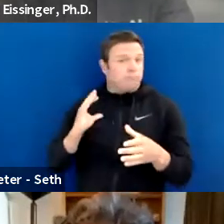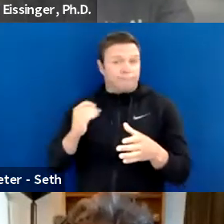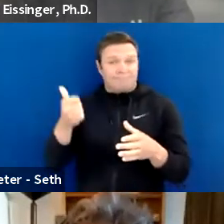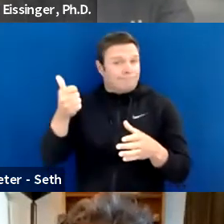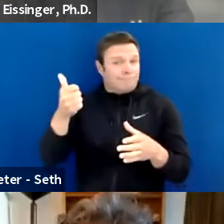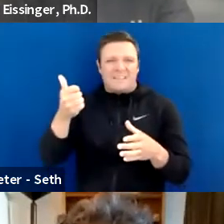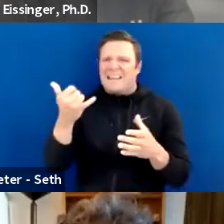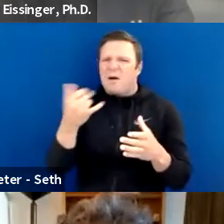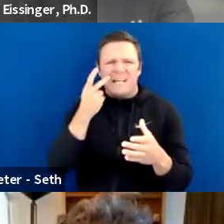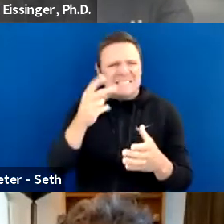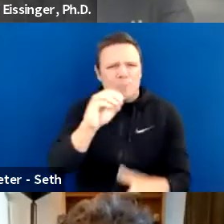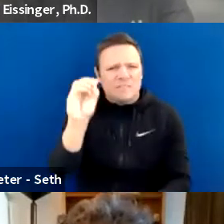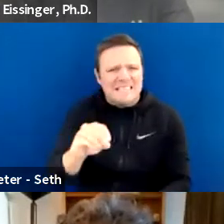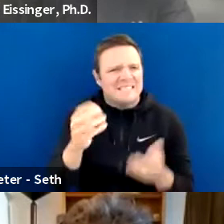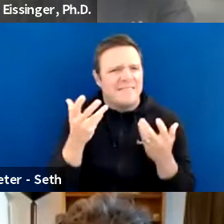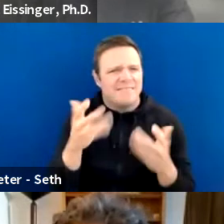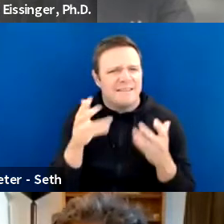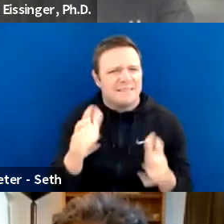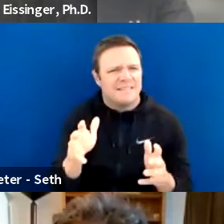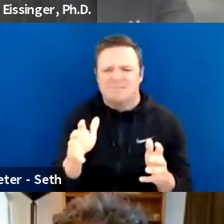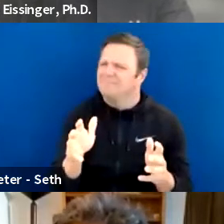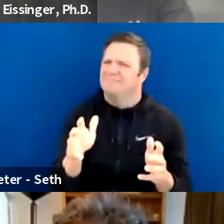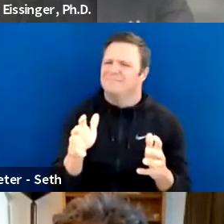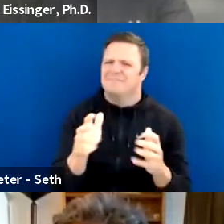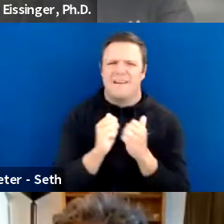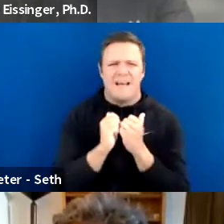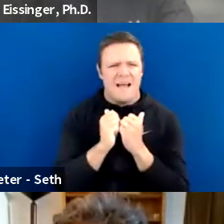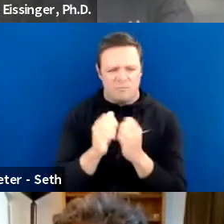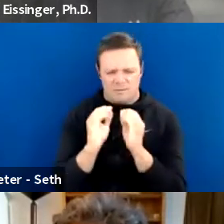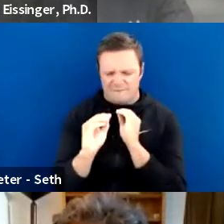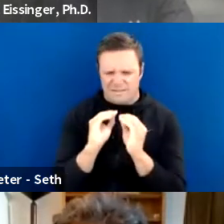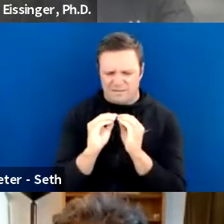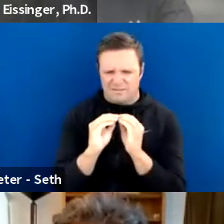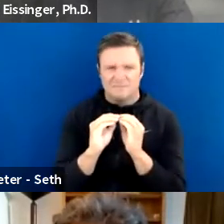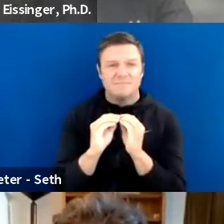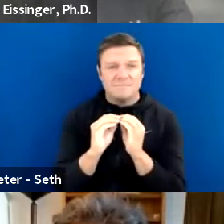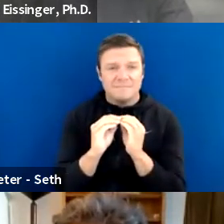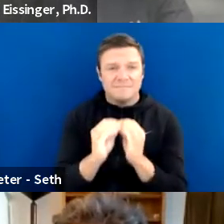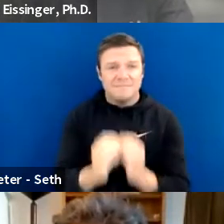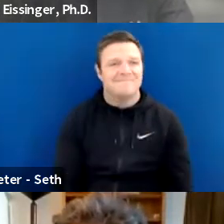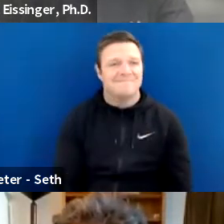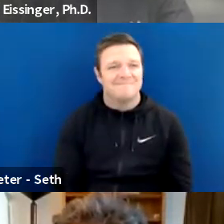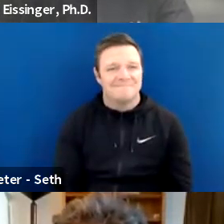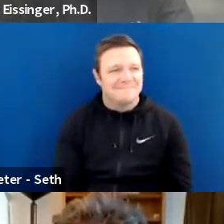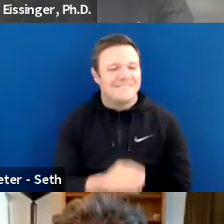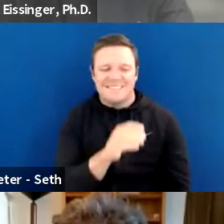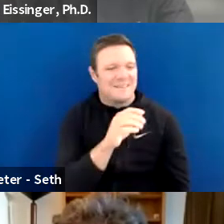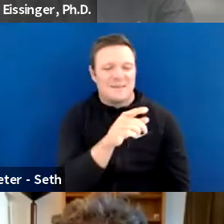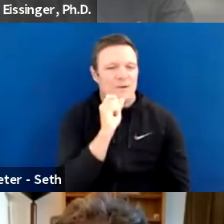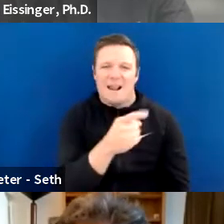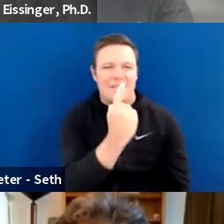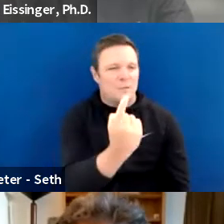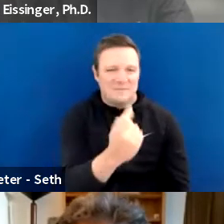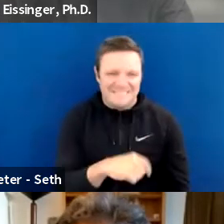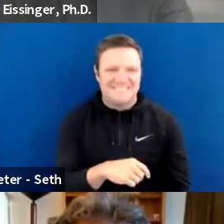is a percentage, and I'm not quite sure how to fix that. And you're not alone in that, Chelsea.